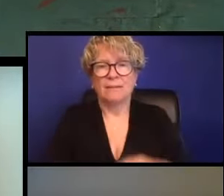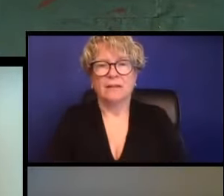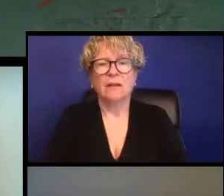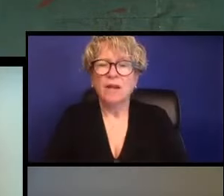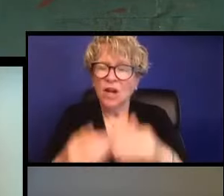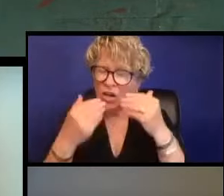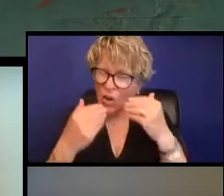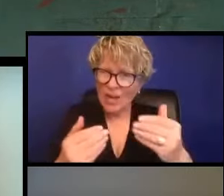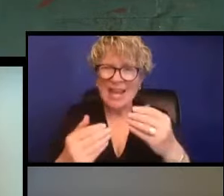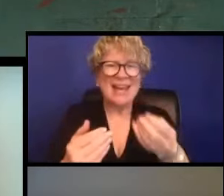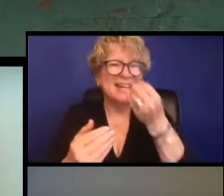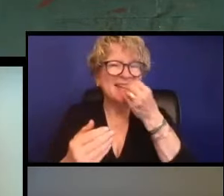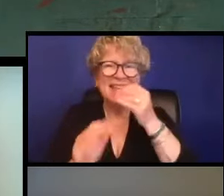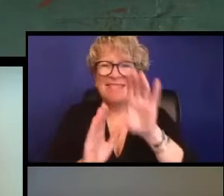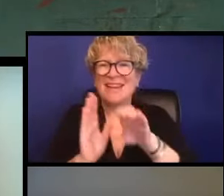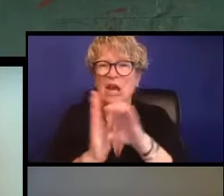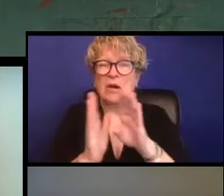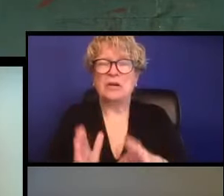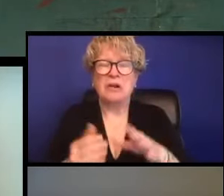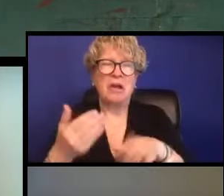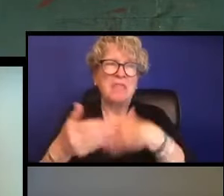and see what happens.